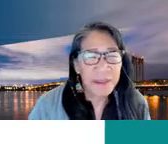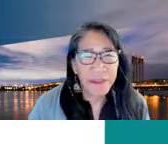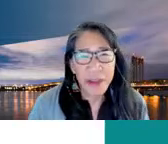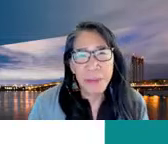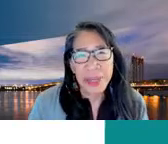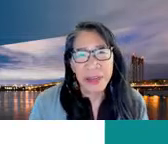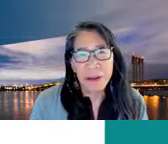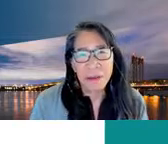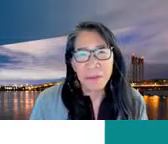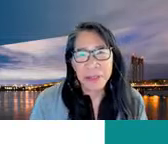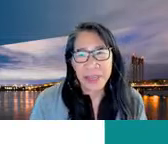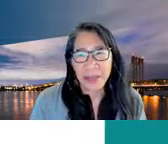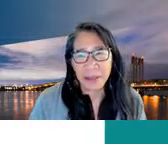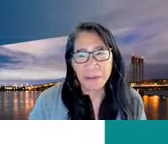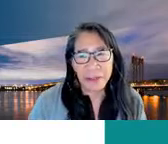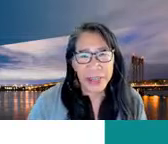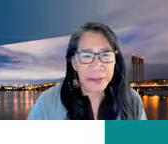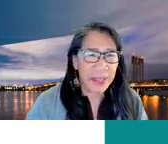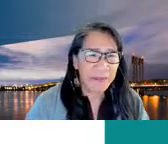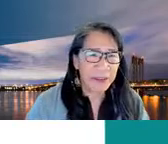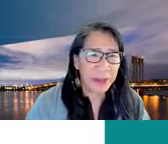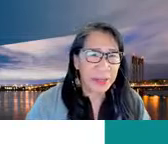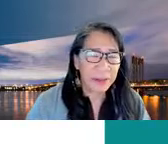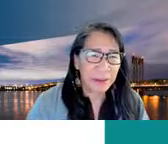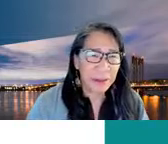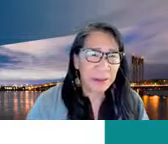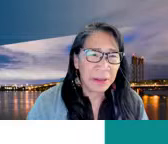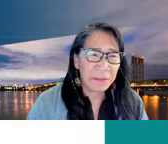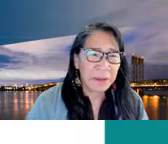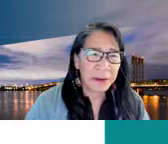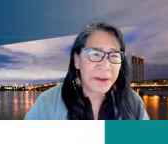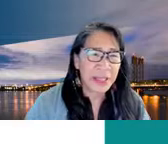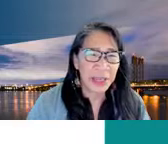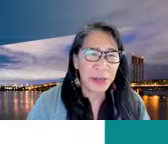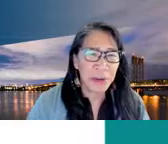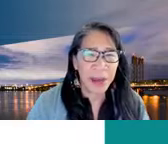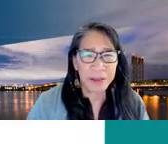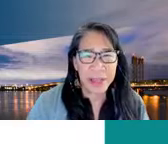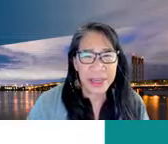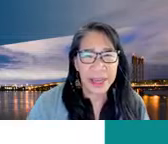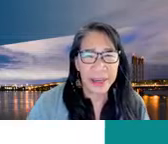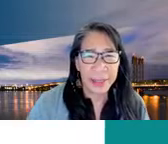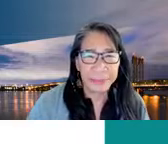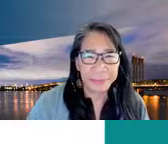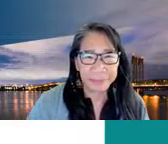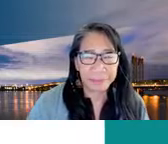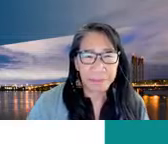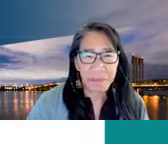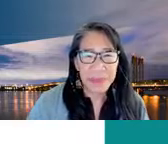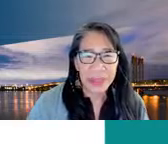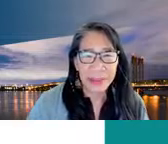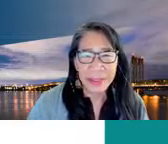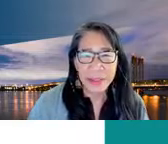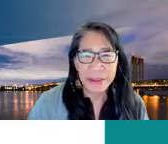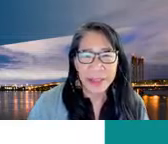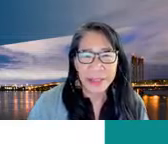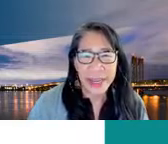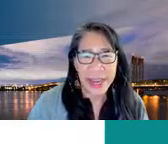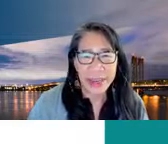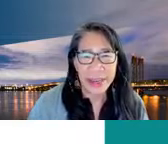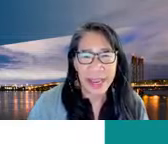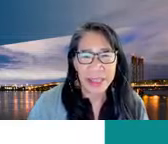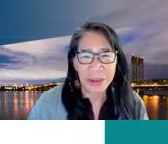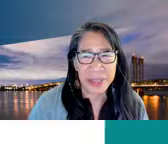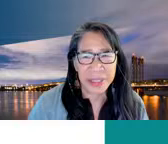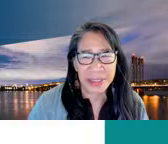So we have a few meeting ground rules I'd like to review with everyone. We're requesting you honor the agenda, listen to